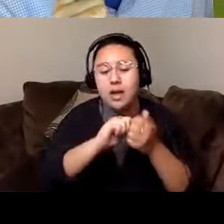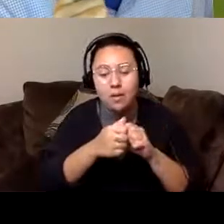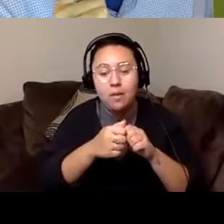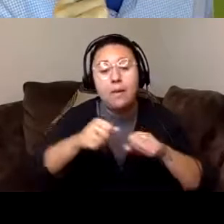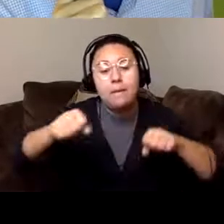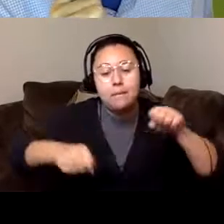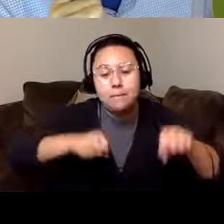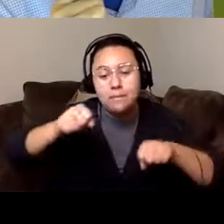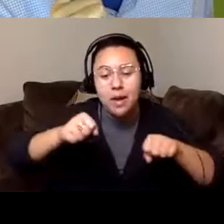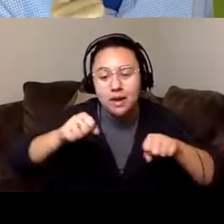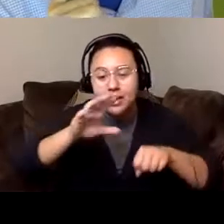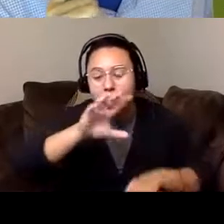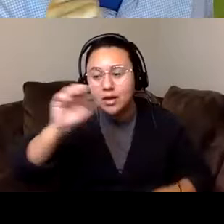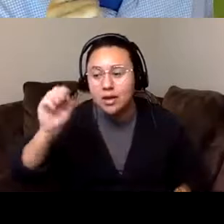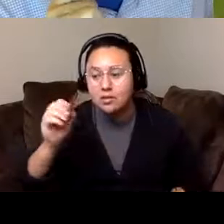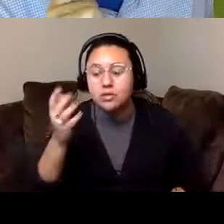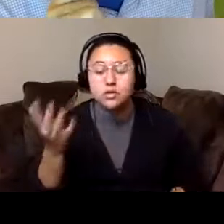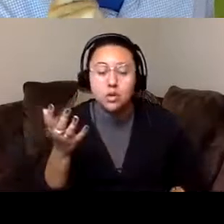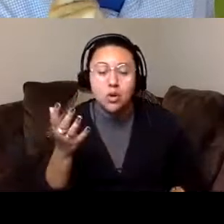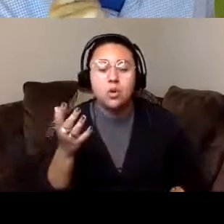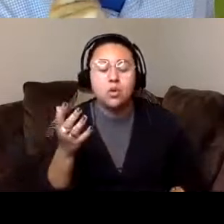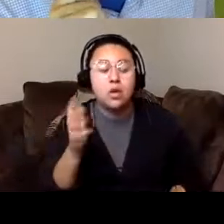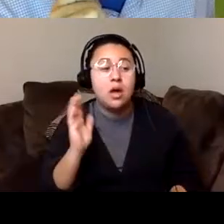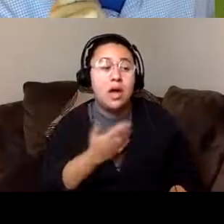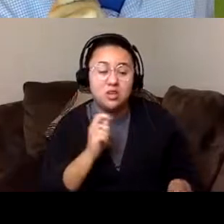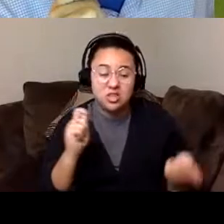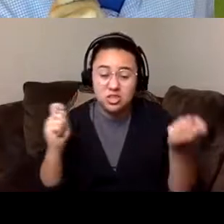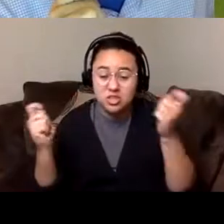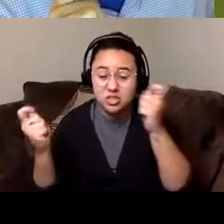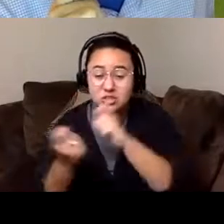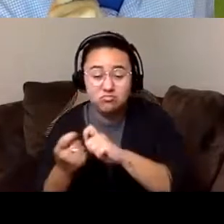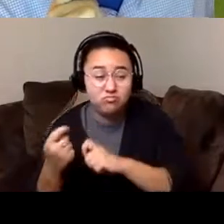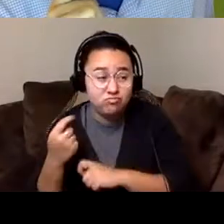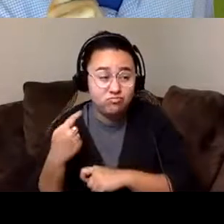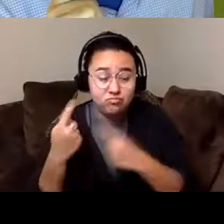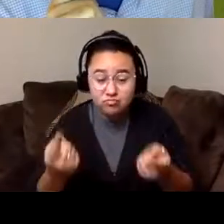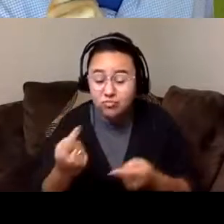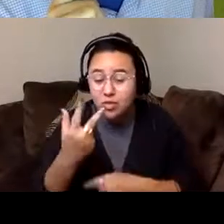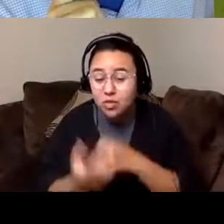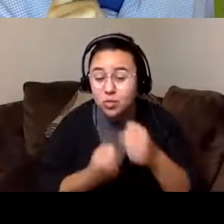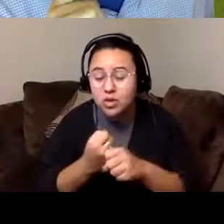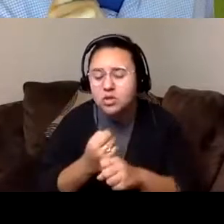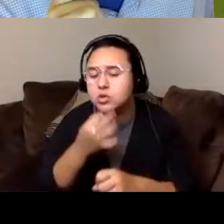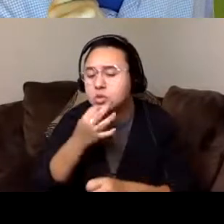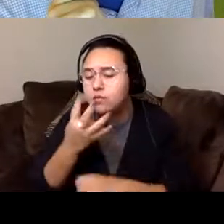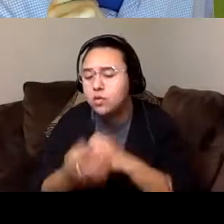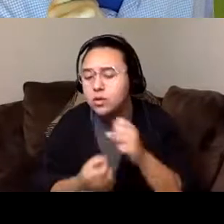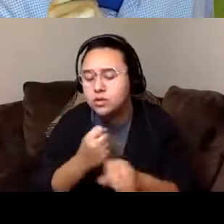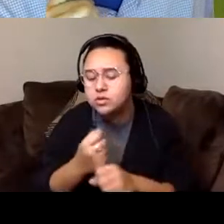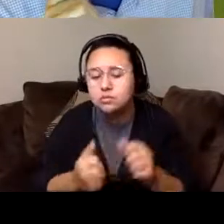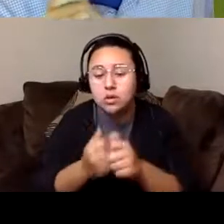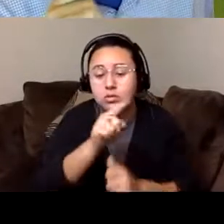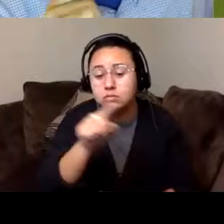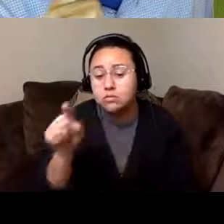company. And so the evolution that we saw over just the last 3 years now, and it's going on 4 years for most of the companies who